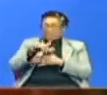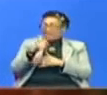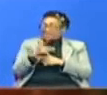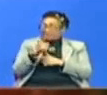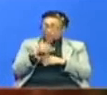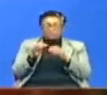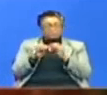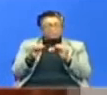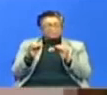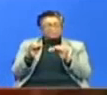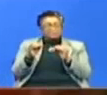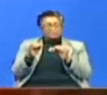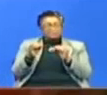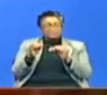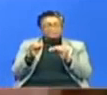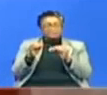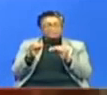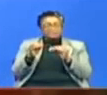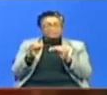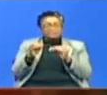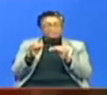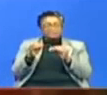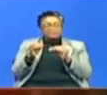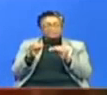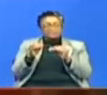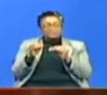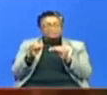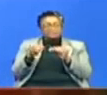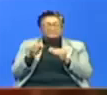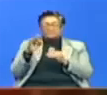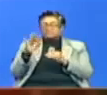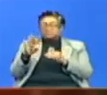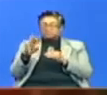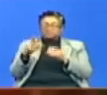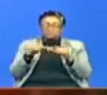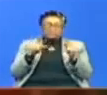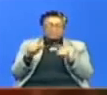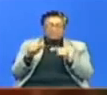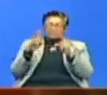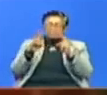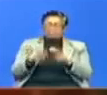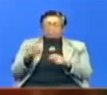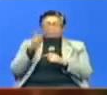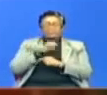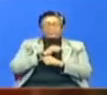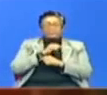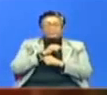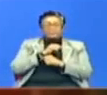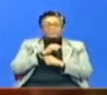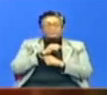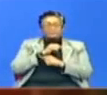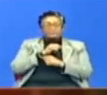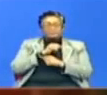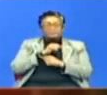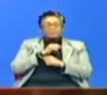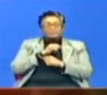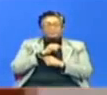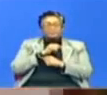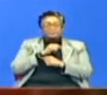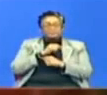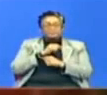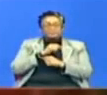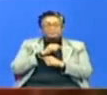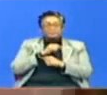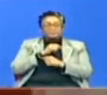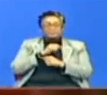video that went viral, and that is why Facebook, Twitter, and YouTube have pulled it down. Let's be guided by